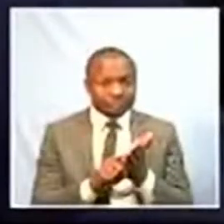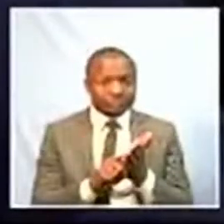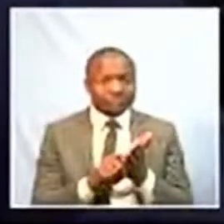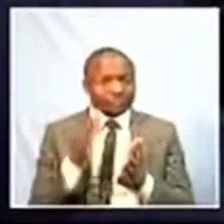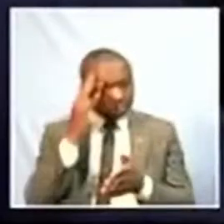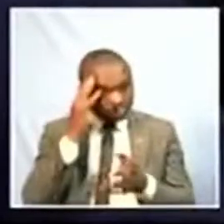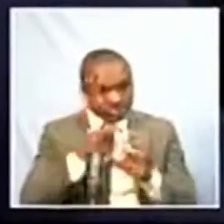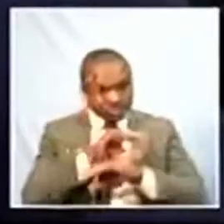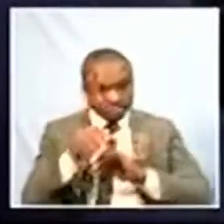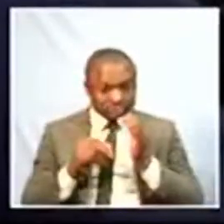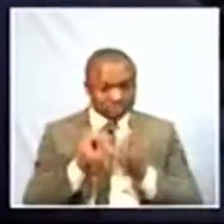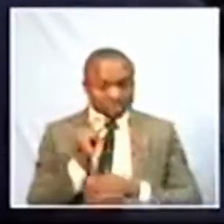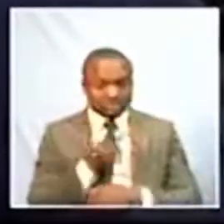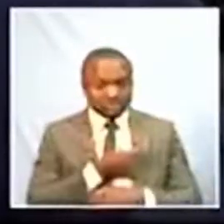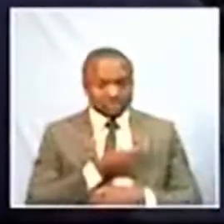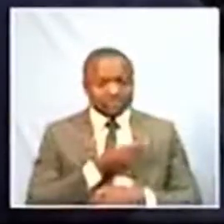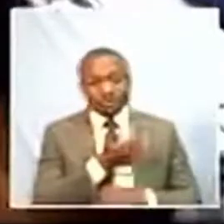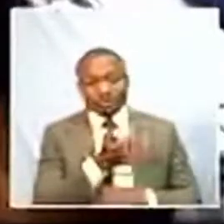have just seen yourselves alone.